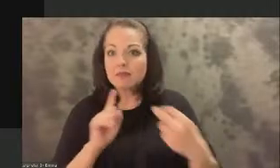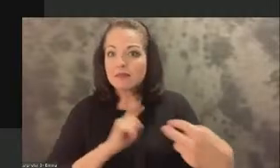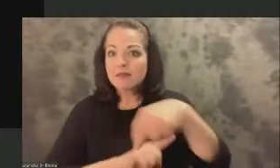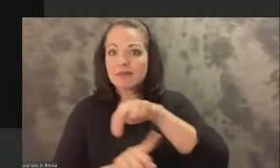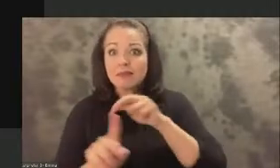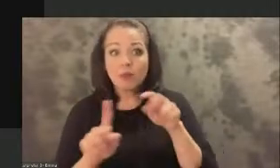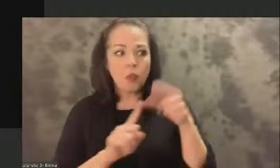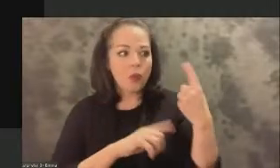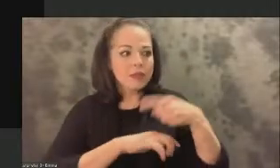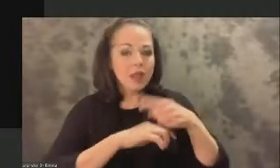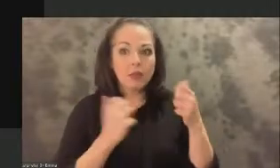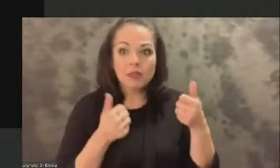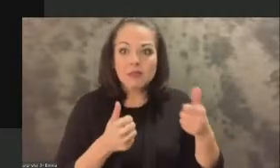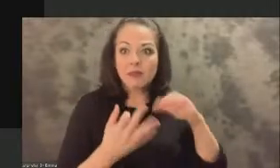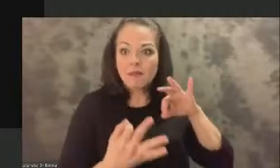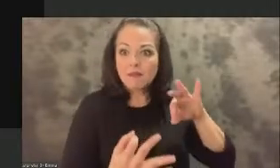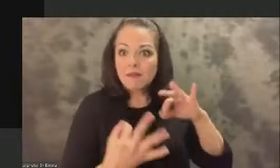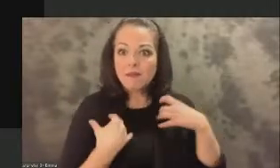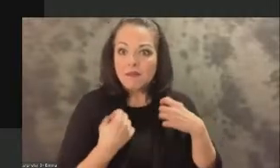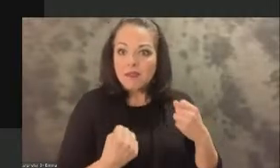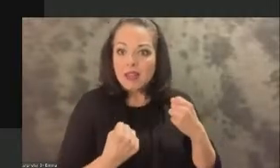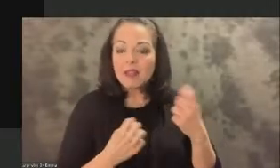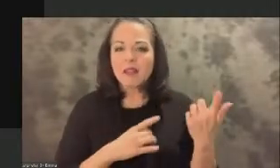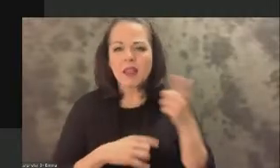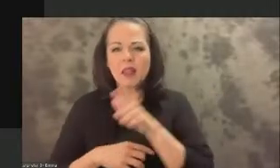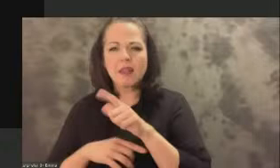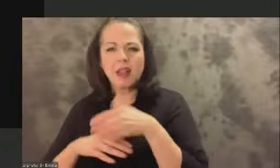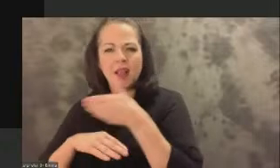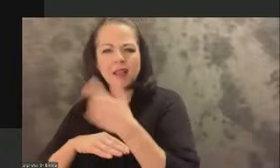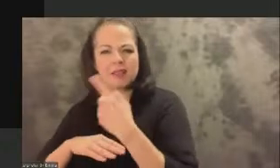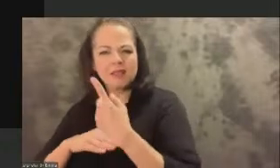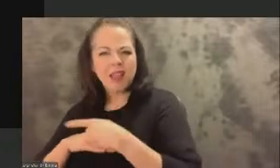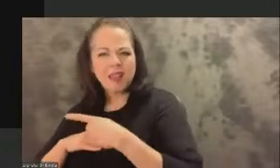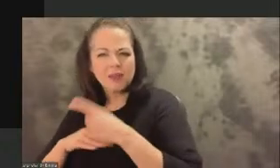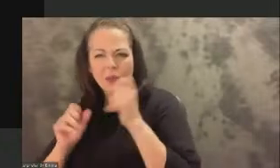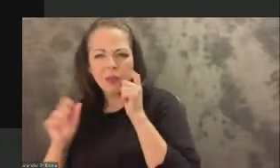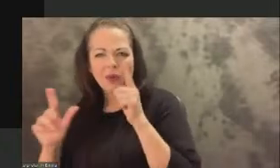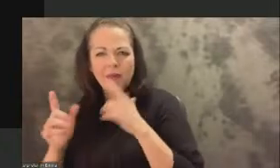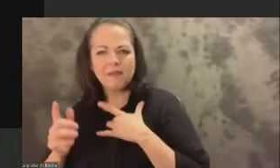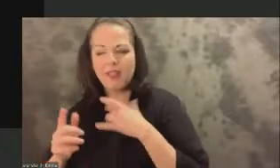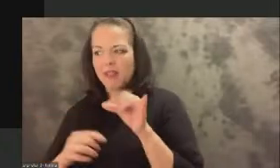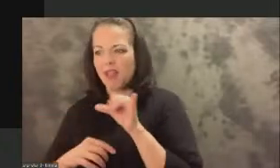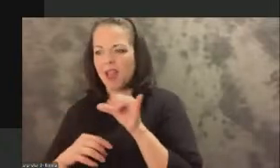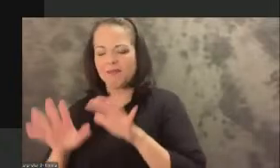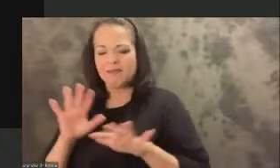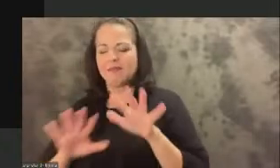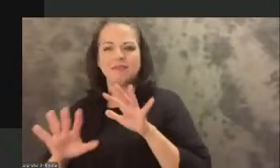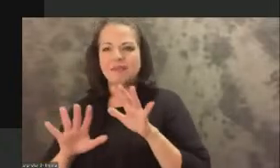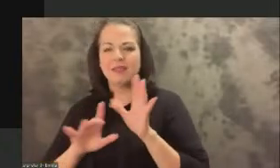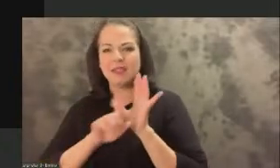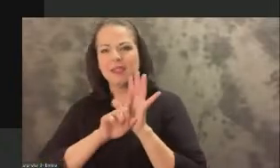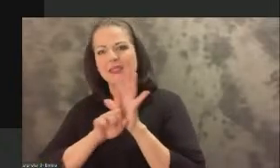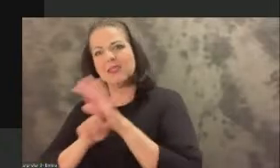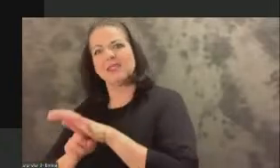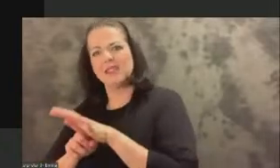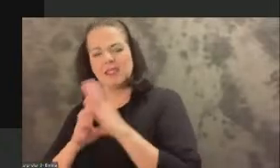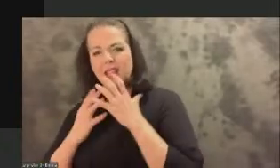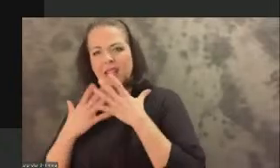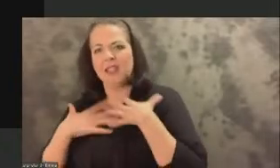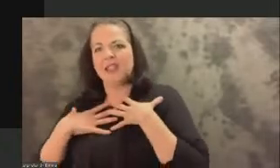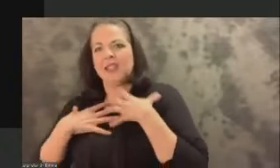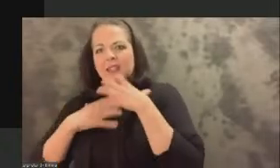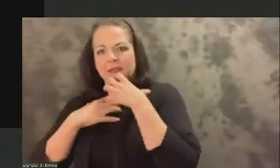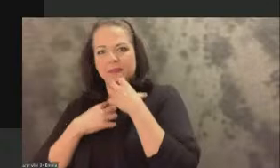fit and then the next day waking up feeling as though someone, an unseen force, was suffocating me, or that I